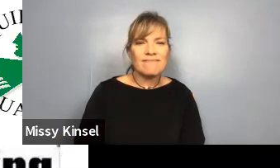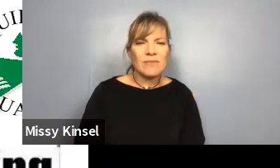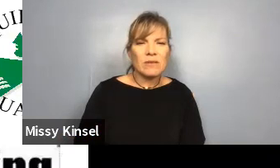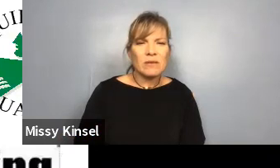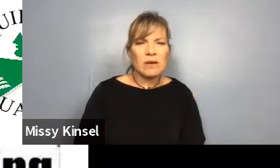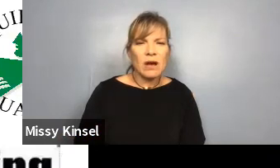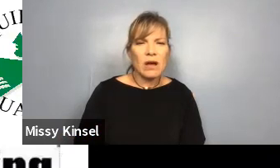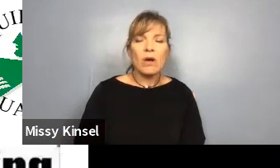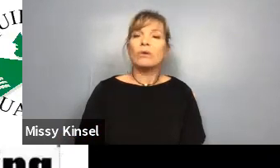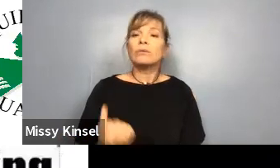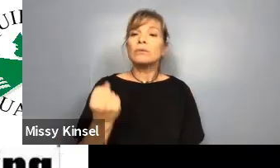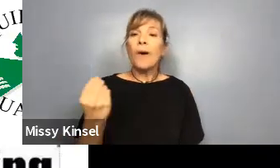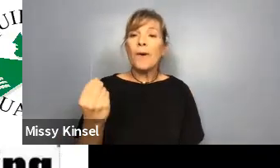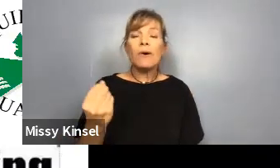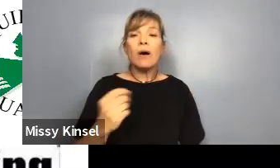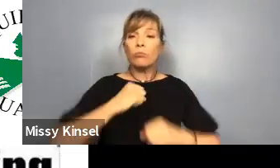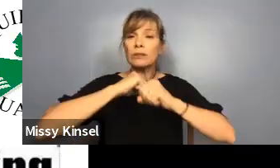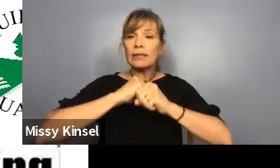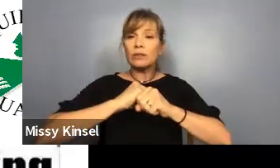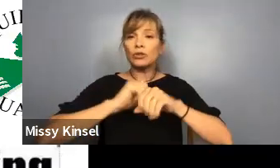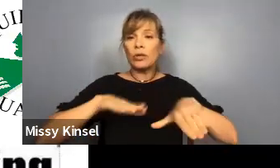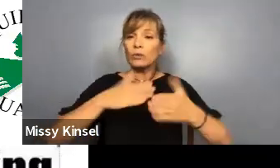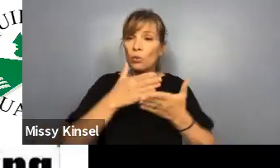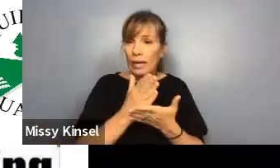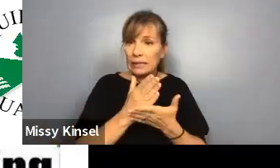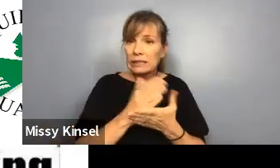So, protecting your child's rights,